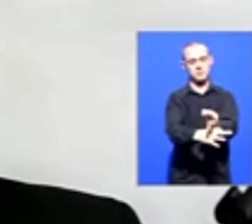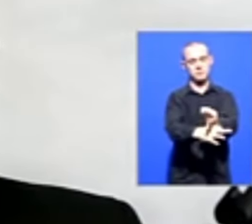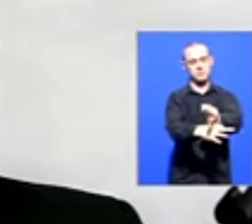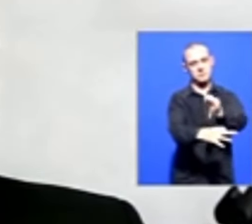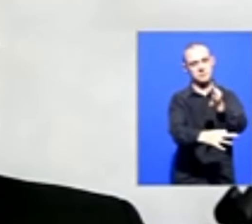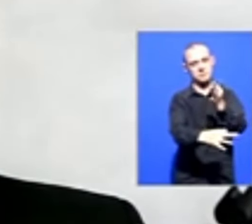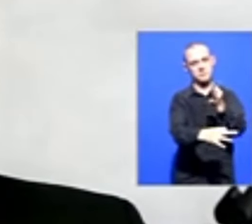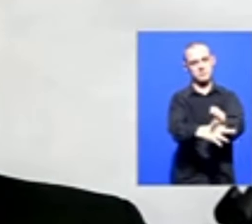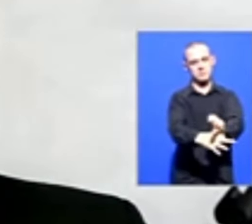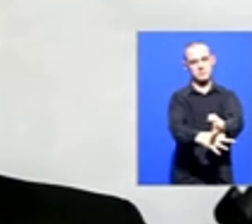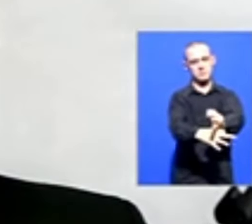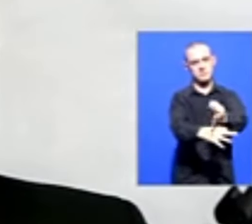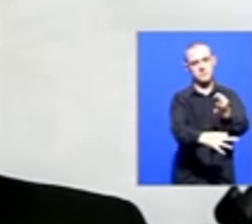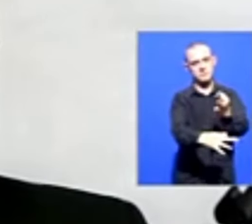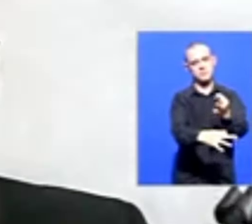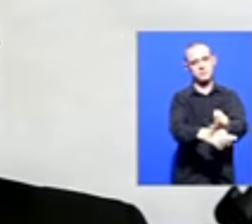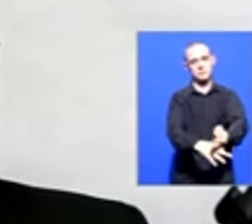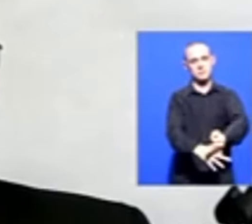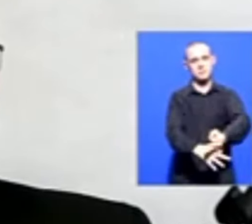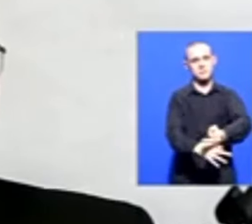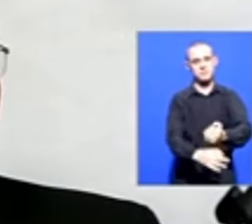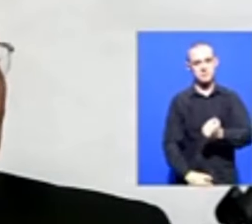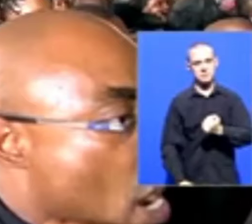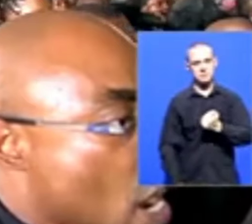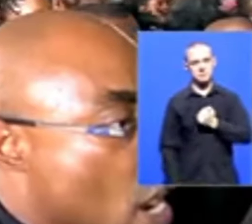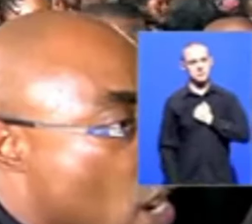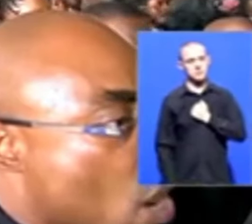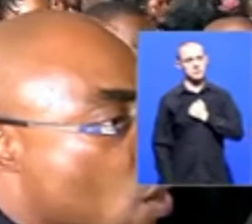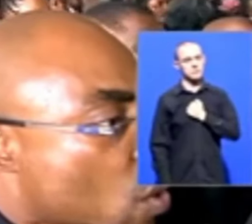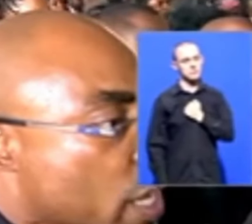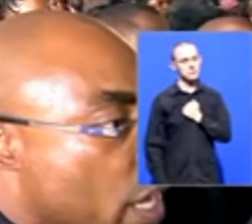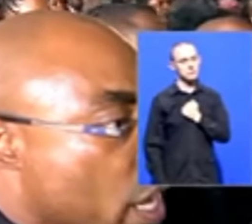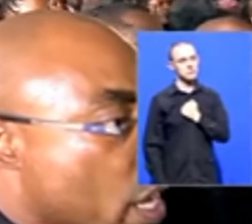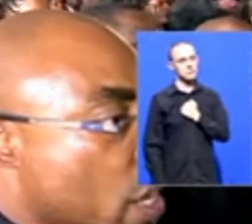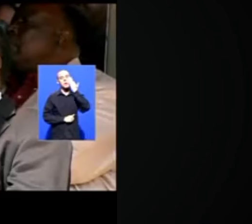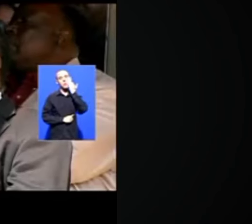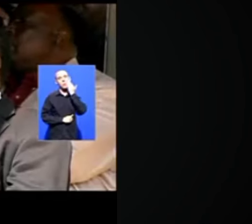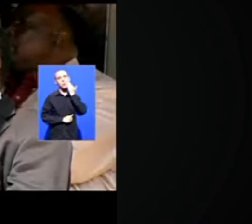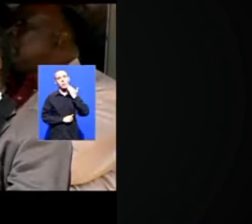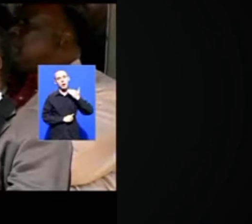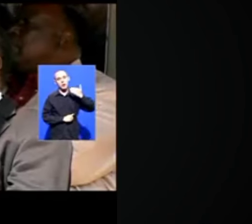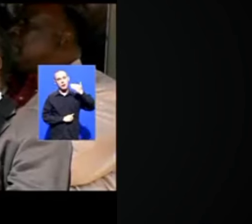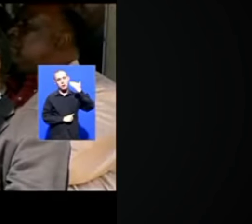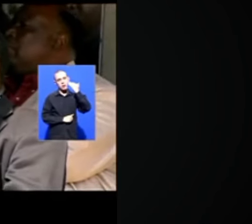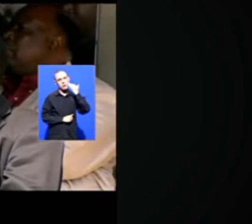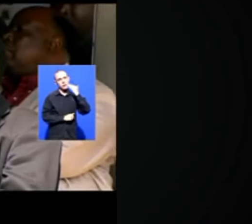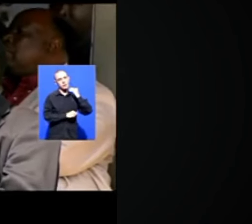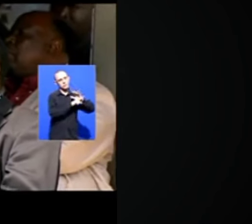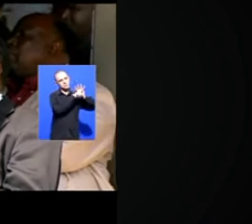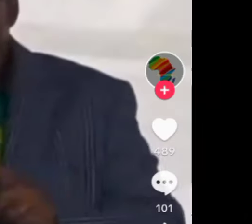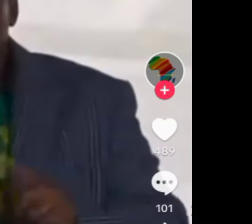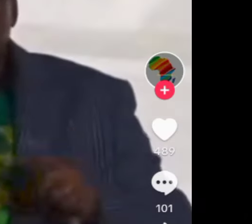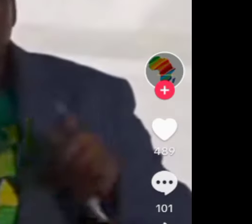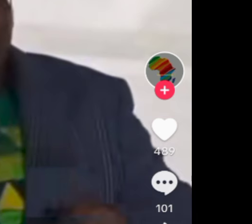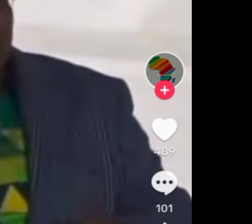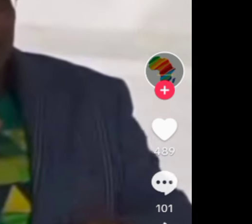Zuma is no longer hiding his anger and bitterness against the president. Listen to what he said recently.